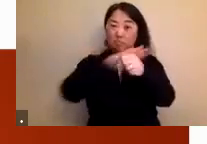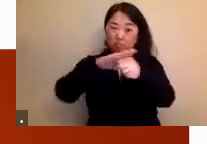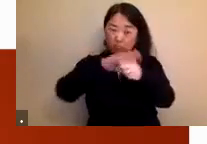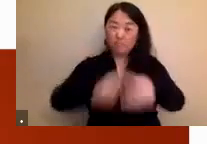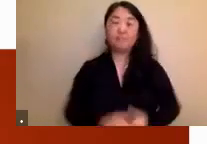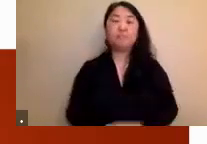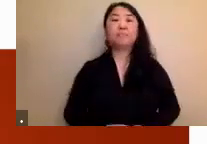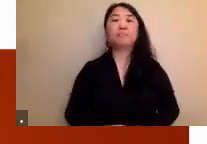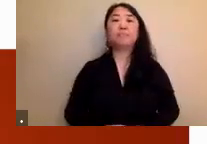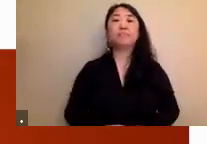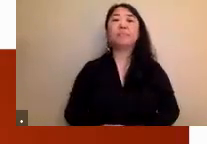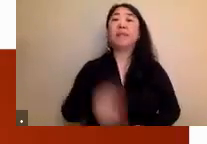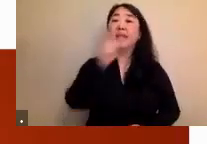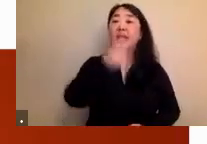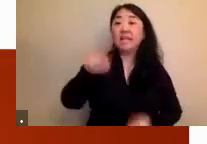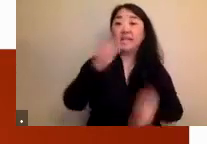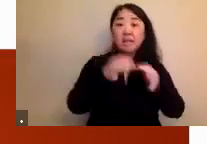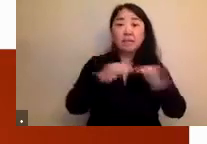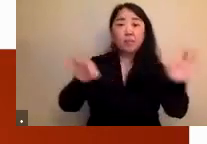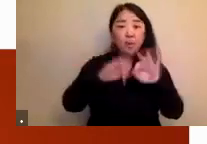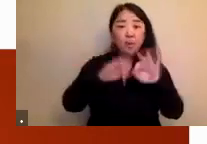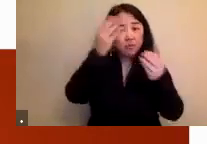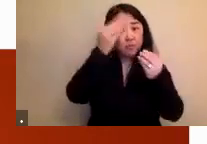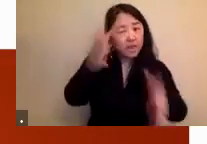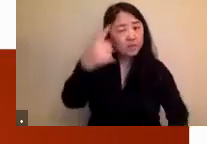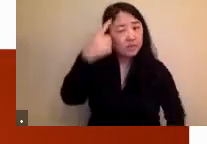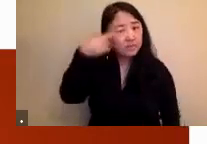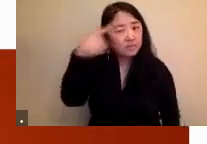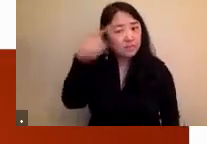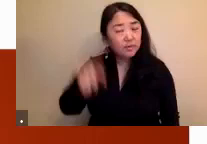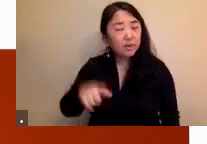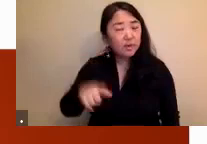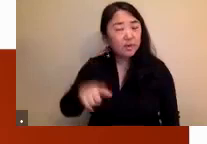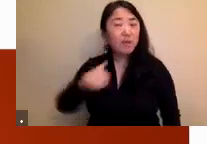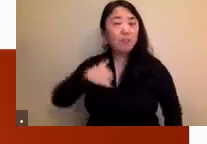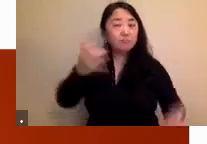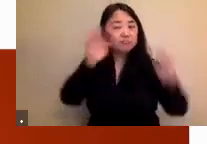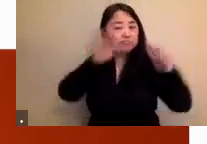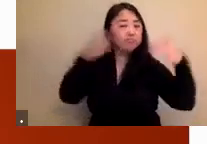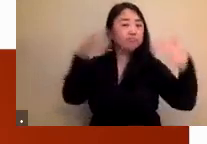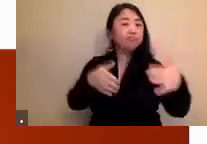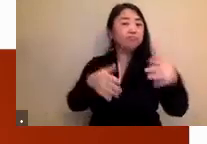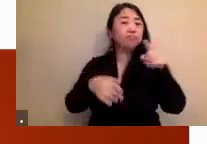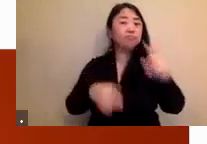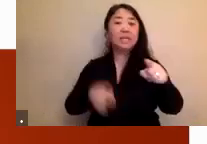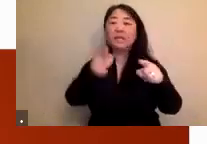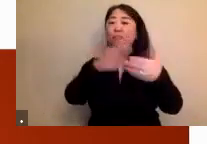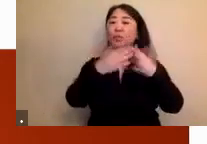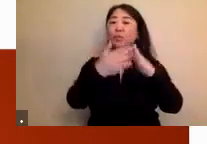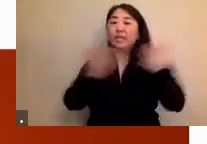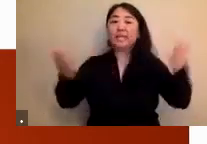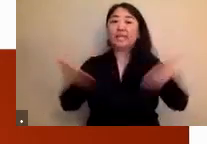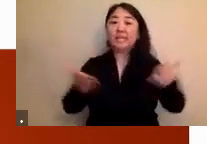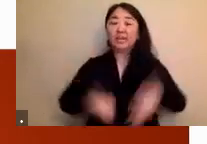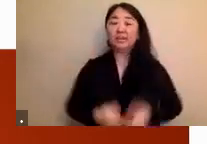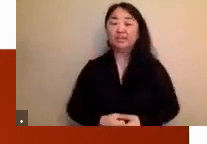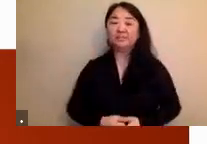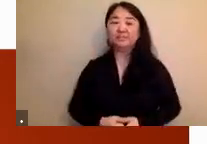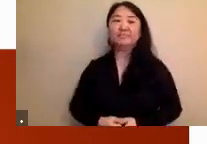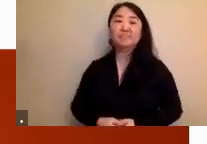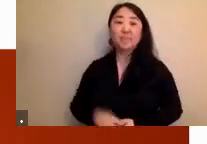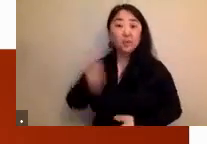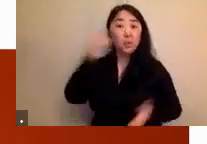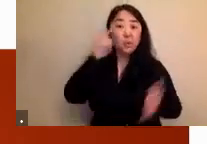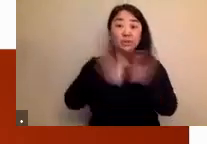So why is this important to know? So I want to focus just real quickly on these communities here. So transportation